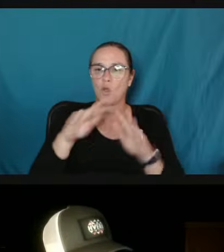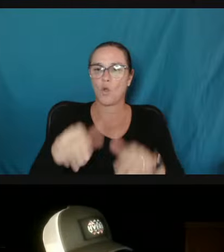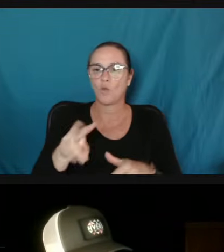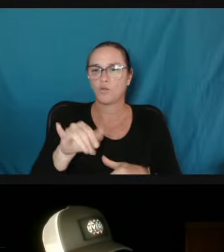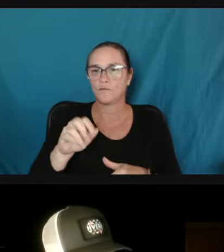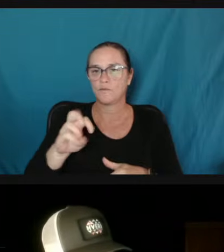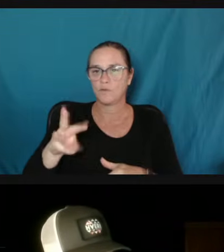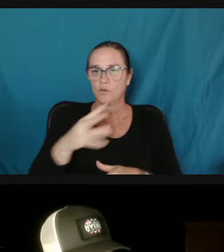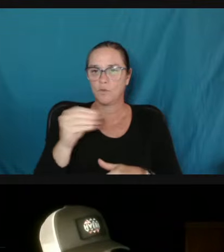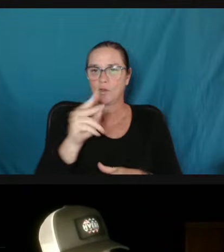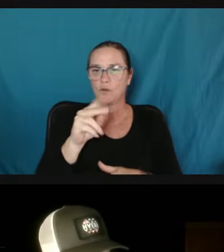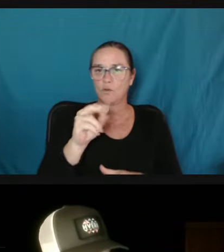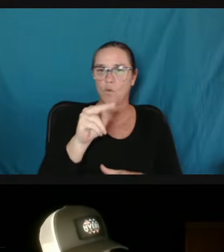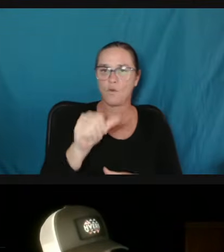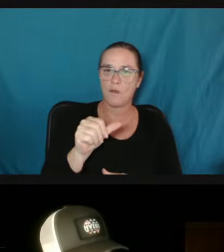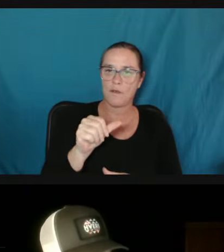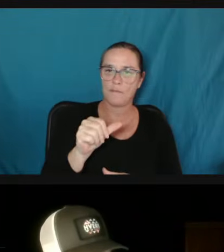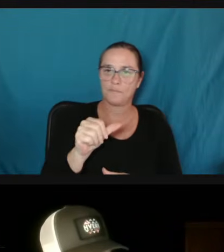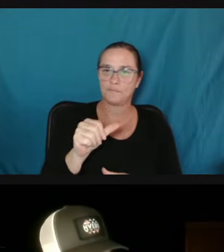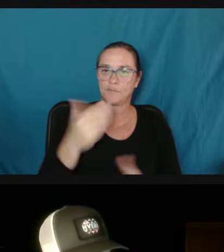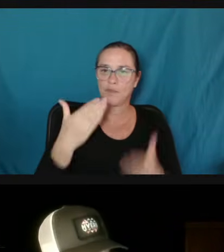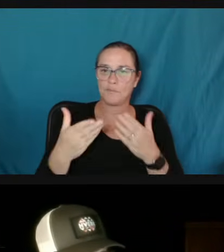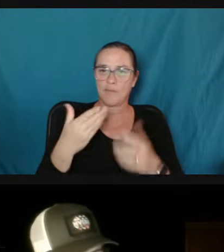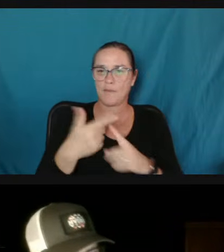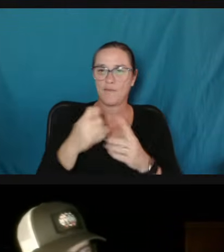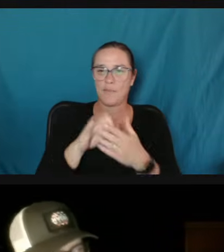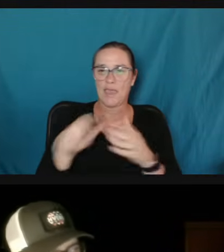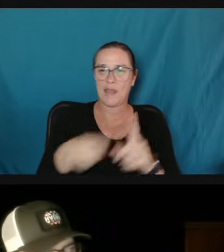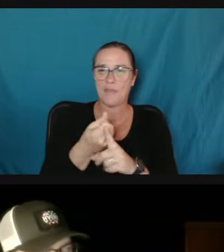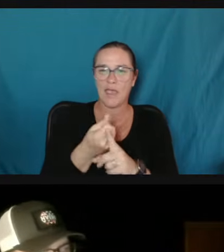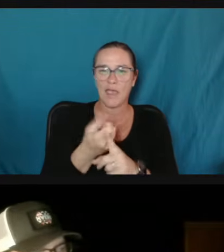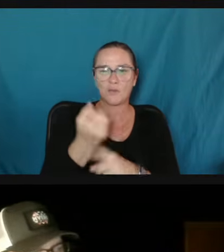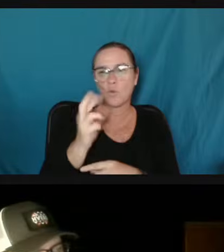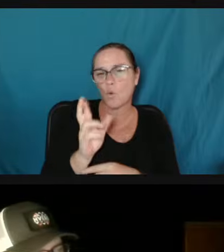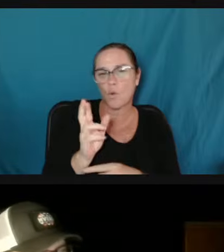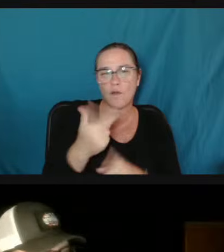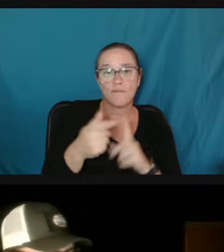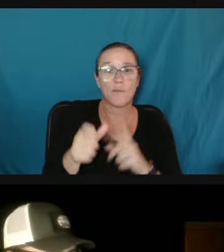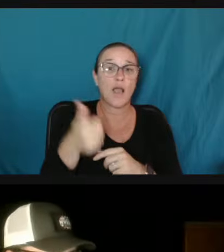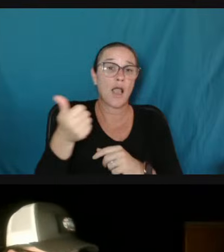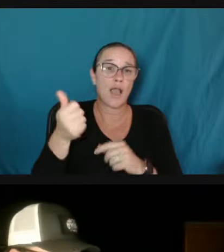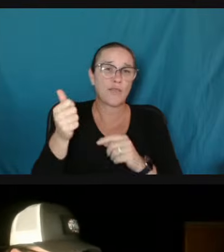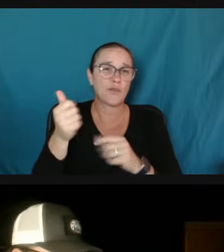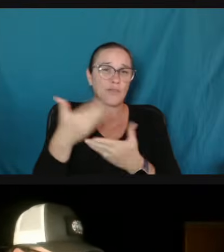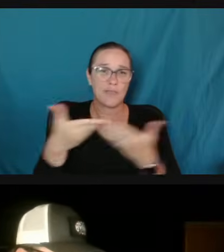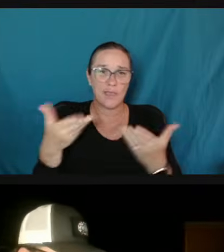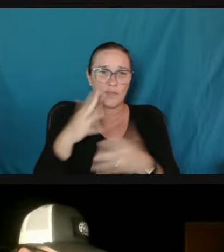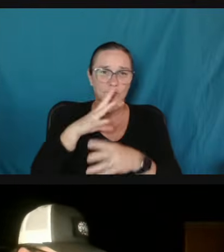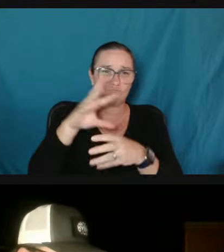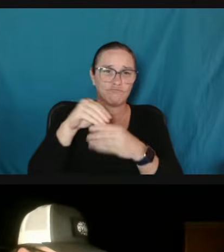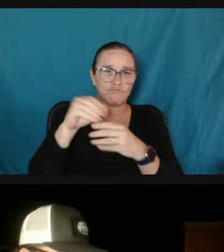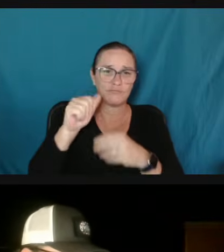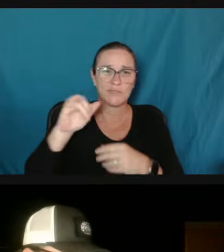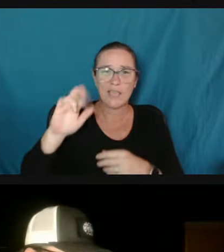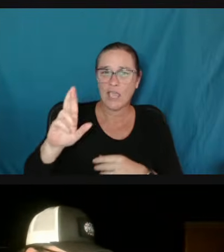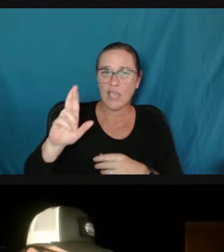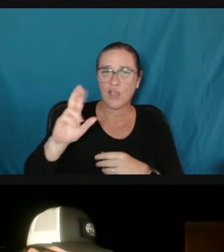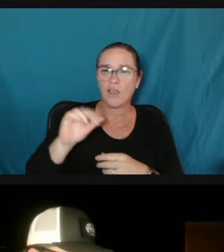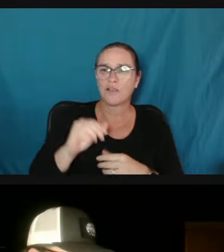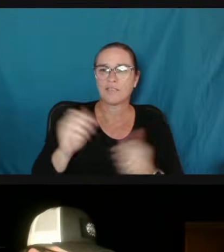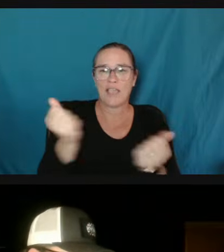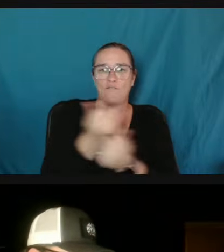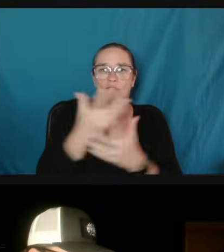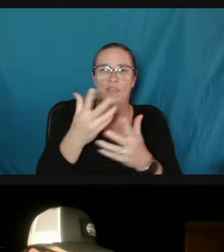Kona, perhaps from this impact or potentially from other particulates as well. This is capturing all different sources of